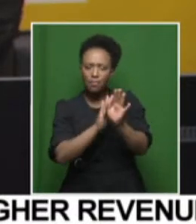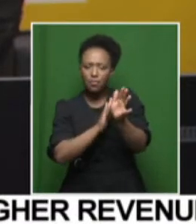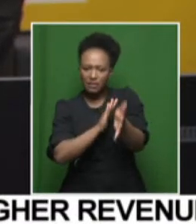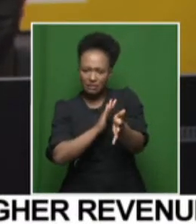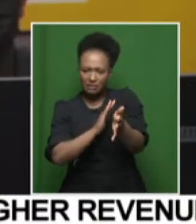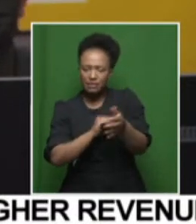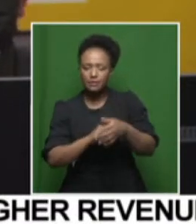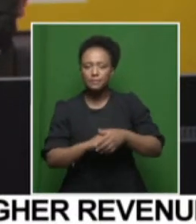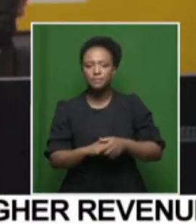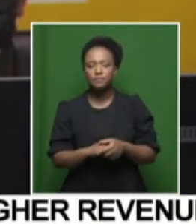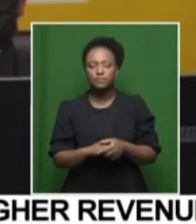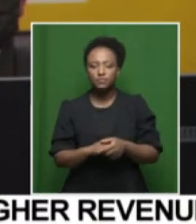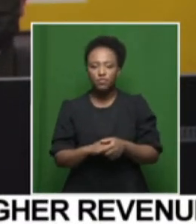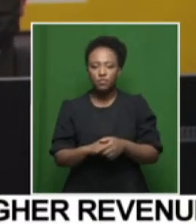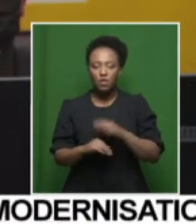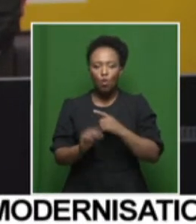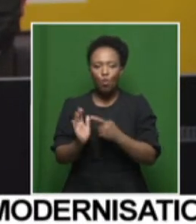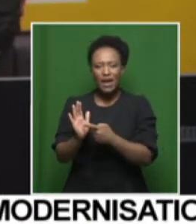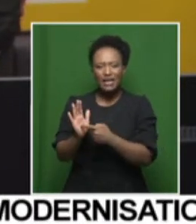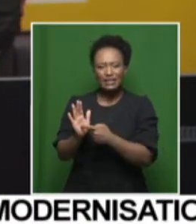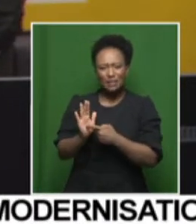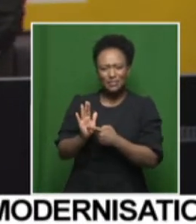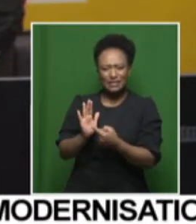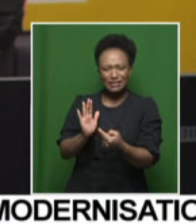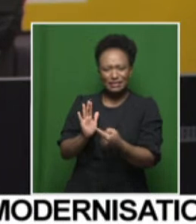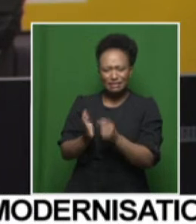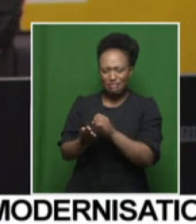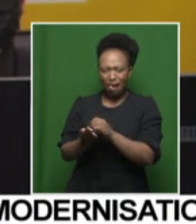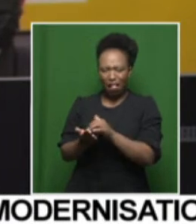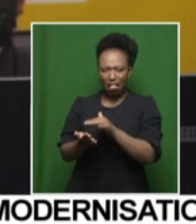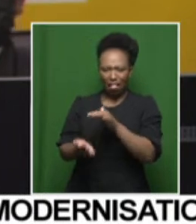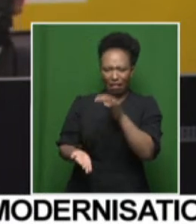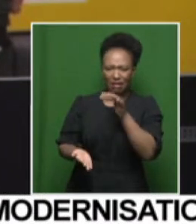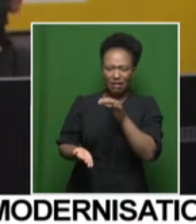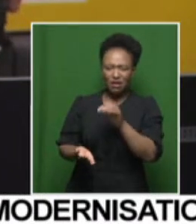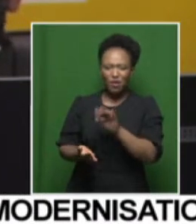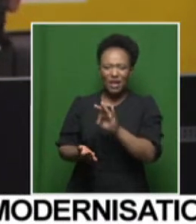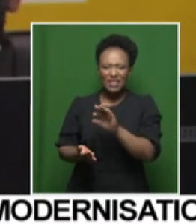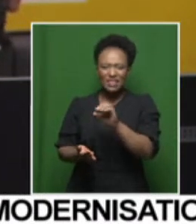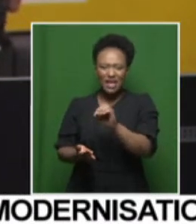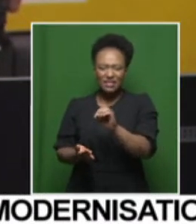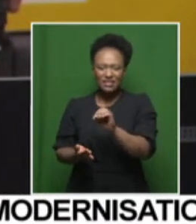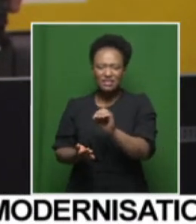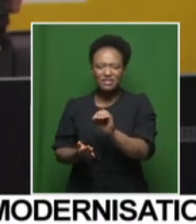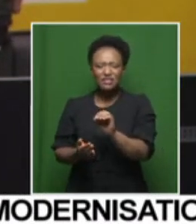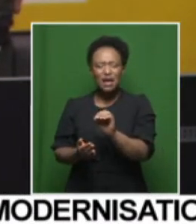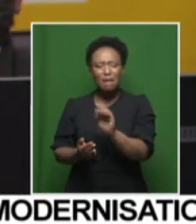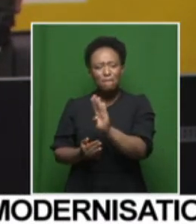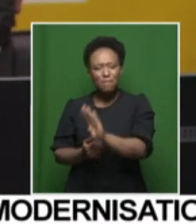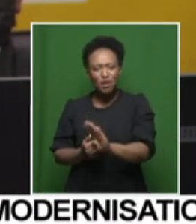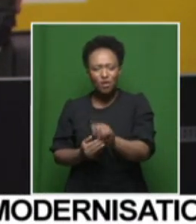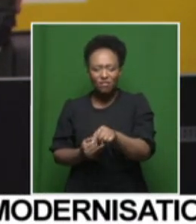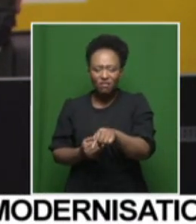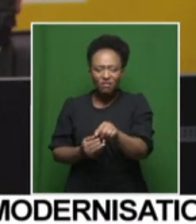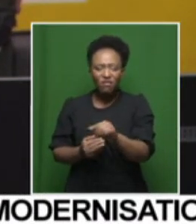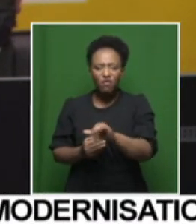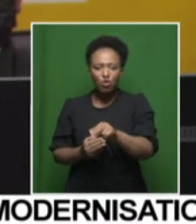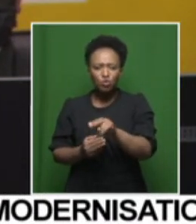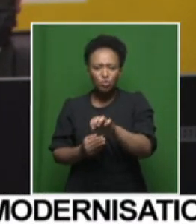It incurs large debt service costs, averaging 330 billion rand annually over the medium term.